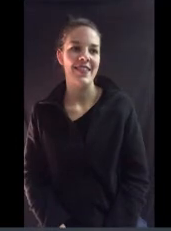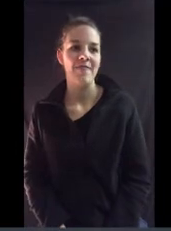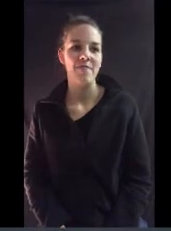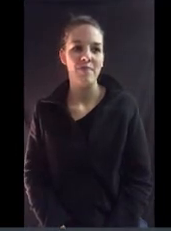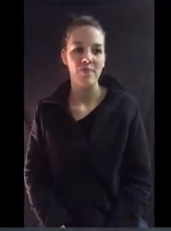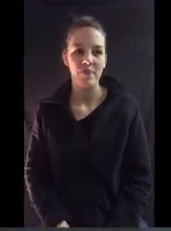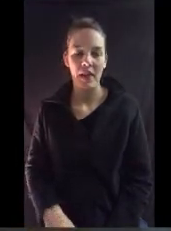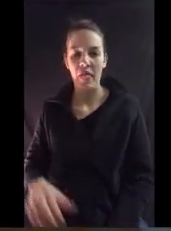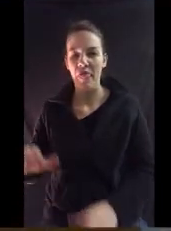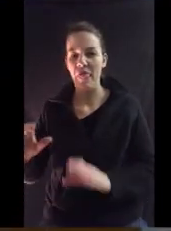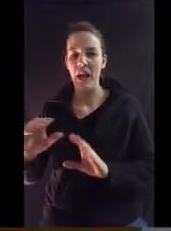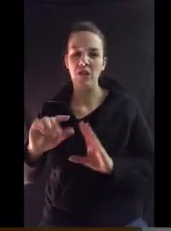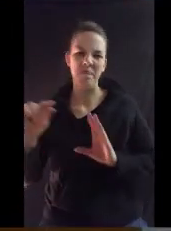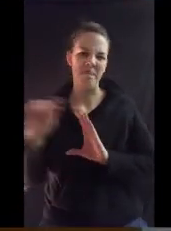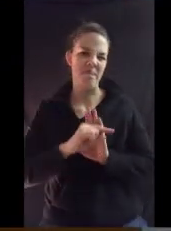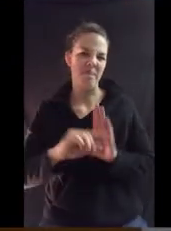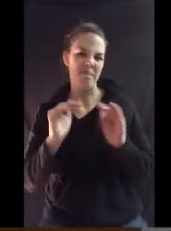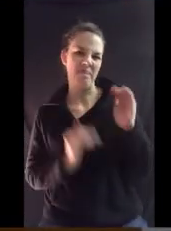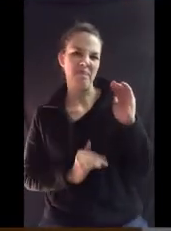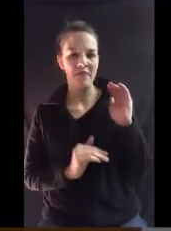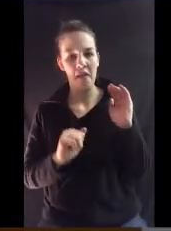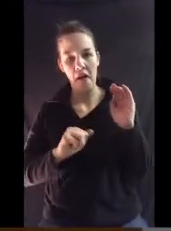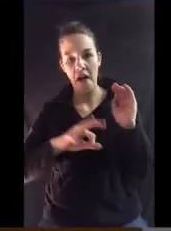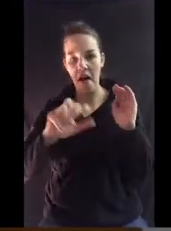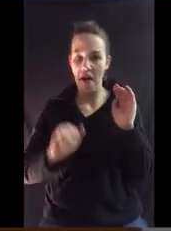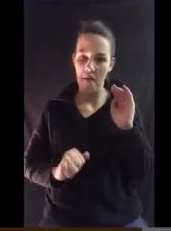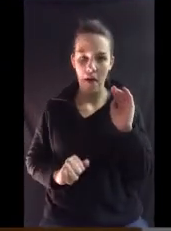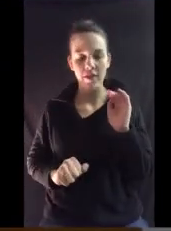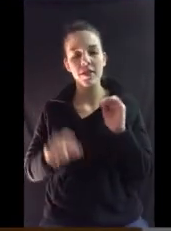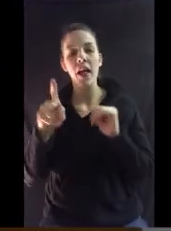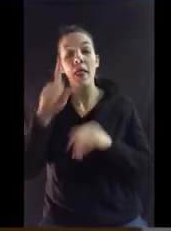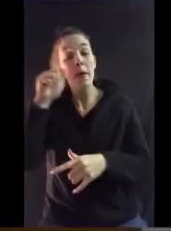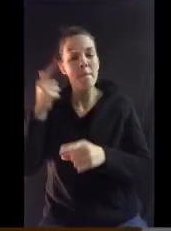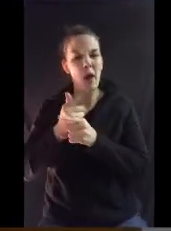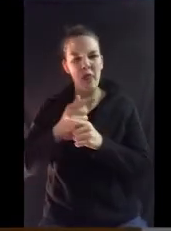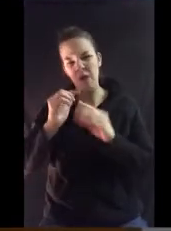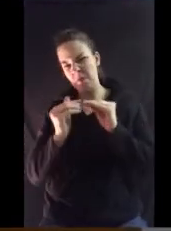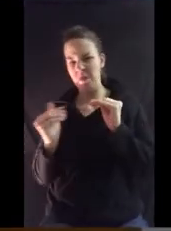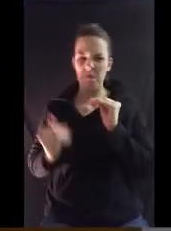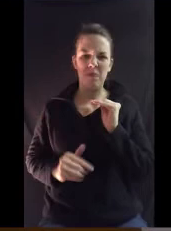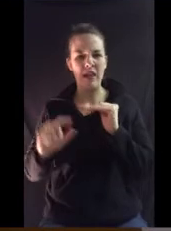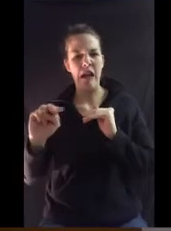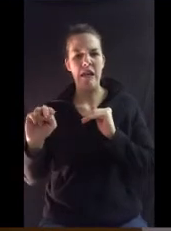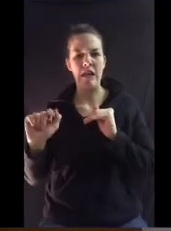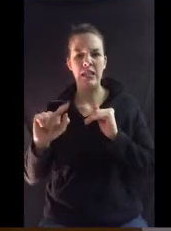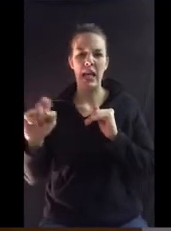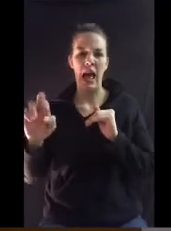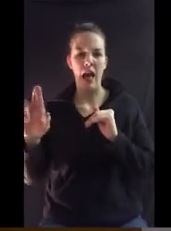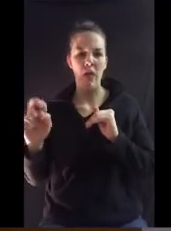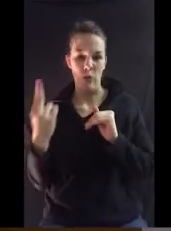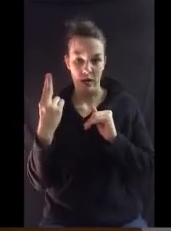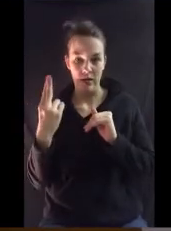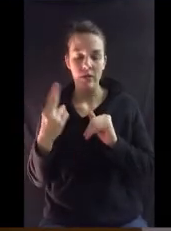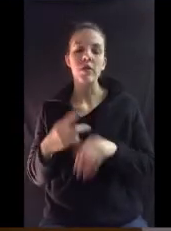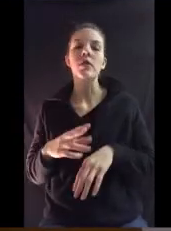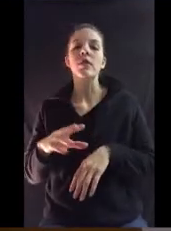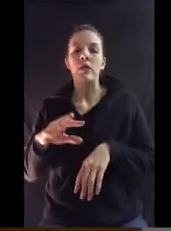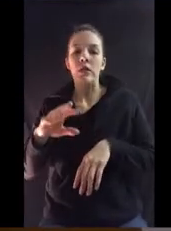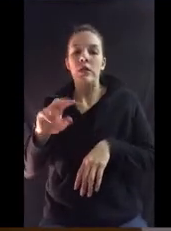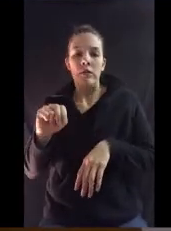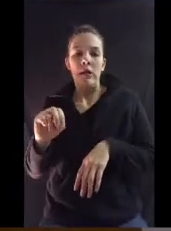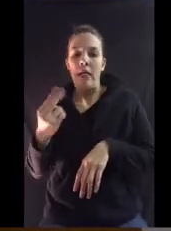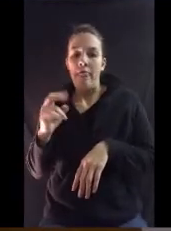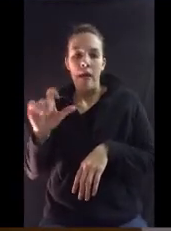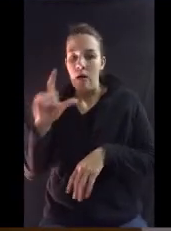Iowa. They are beneath the dignity of him and his brother. And all of a sudden,